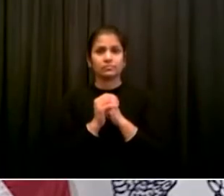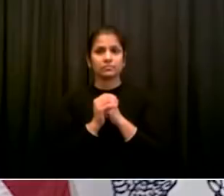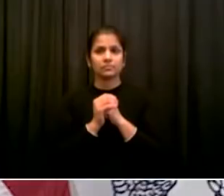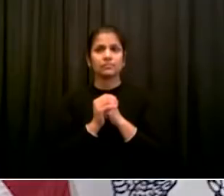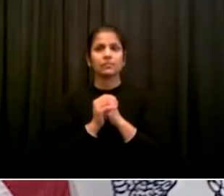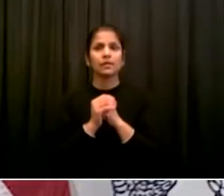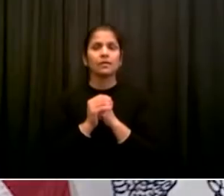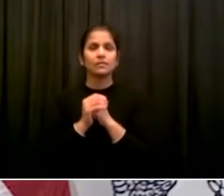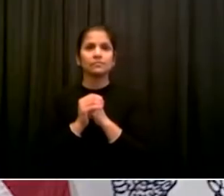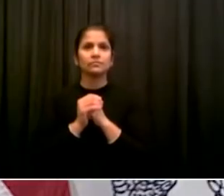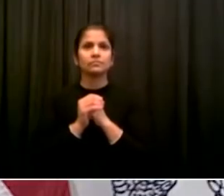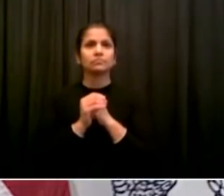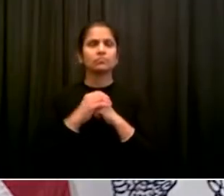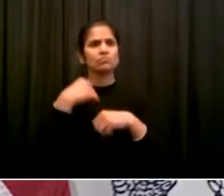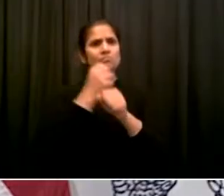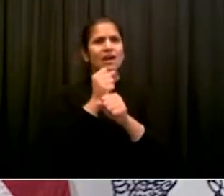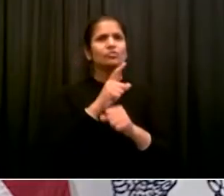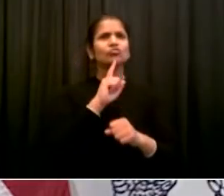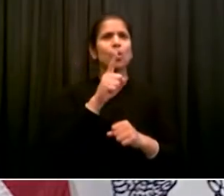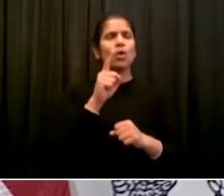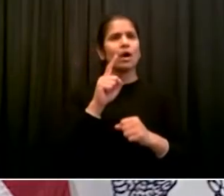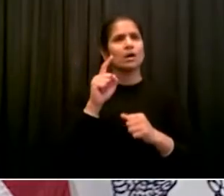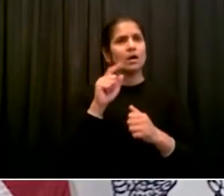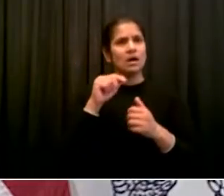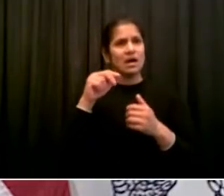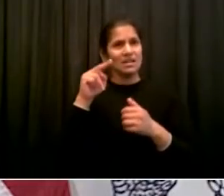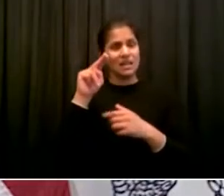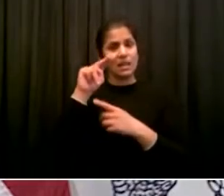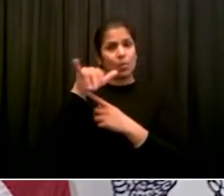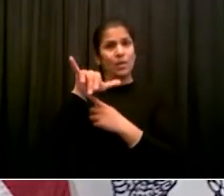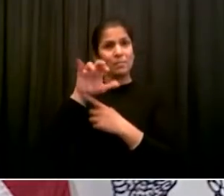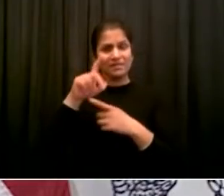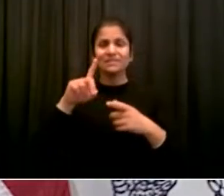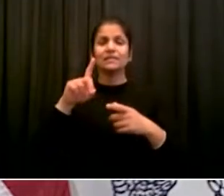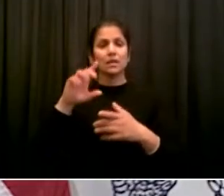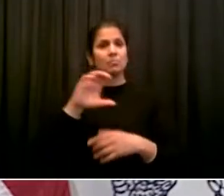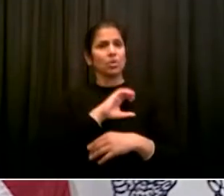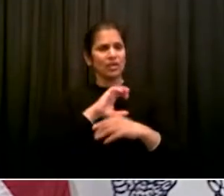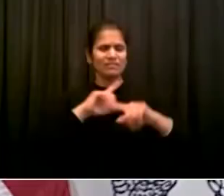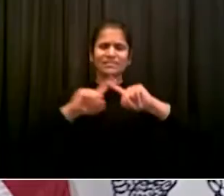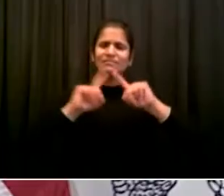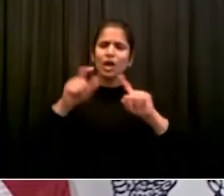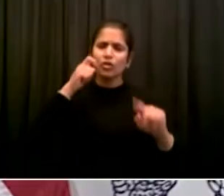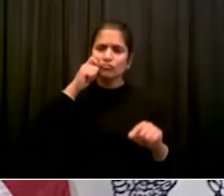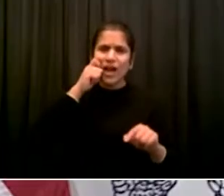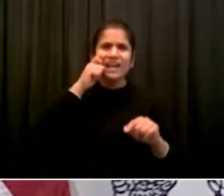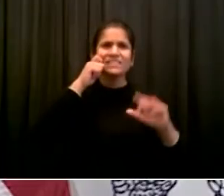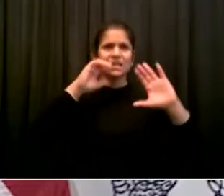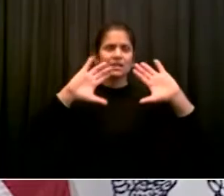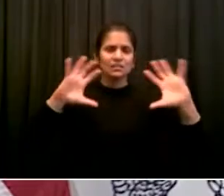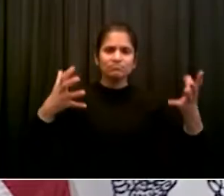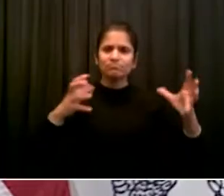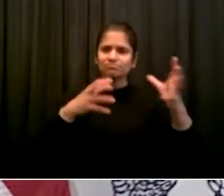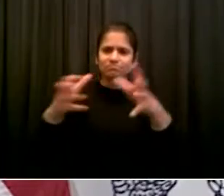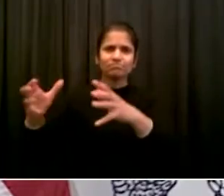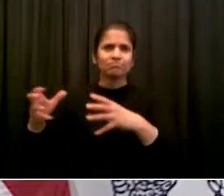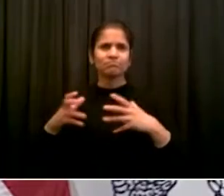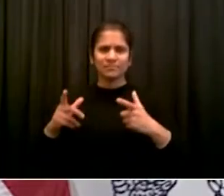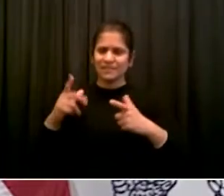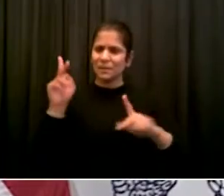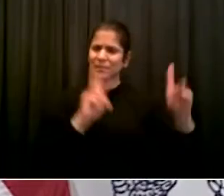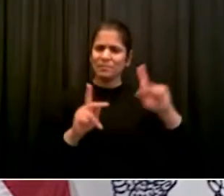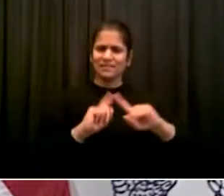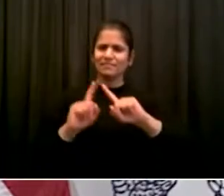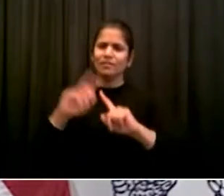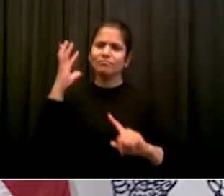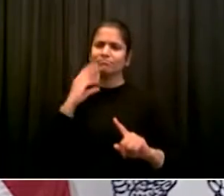ensure that the NYPD looks like New York City, and in fact is made up more and more of residents of New York City. Look, today's NYPD is a very different